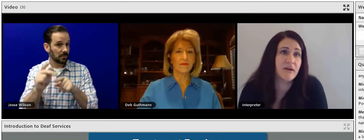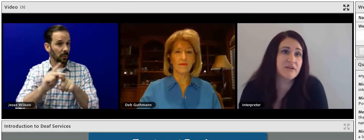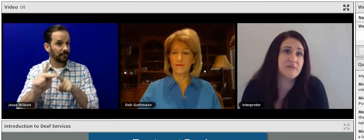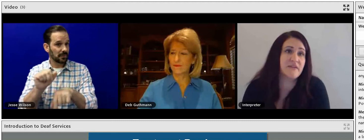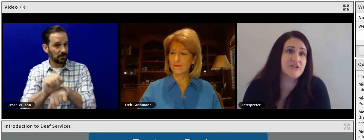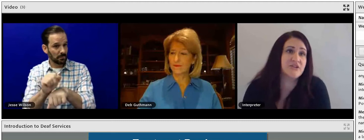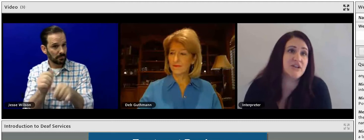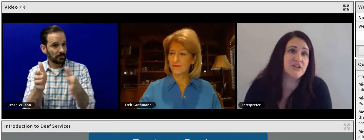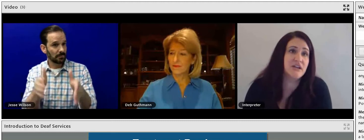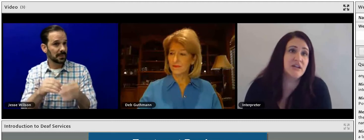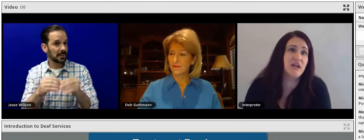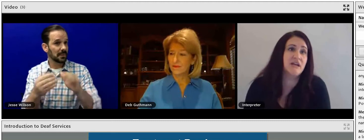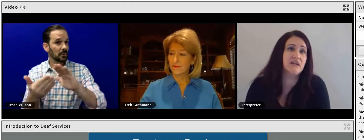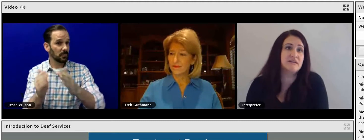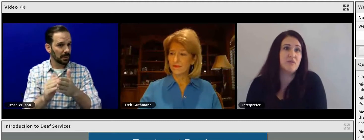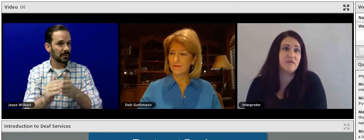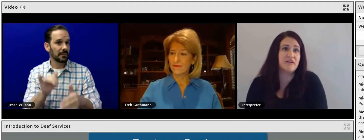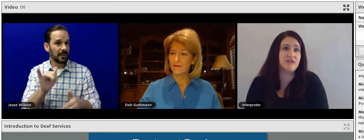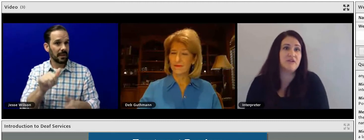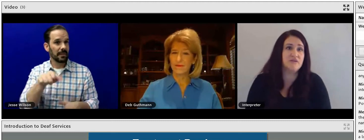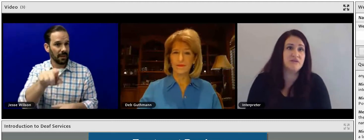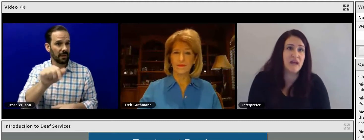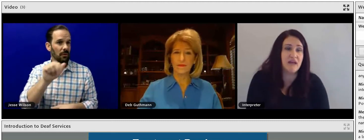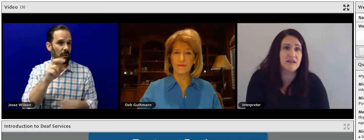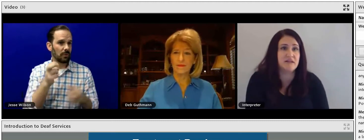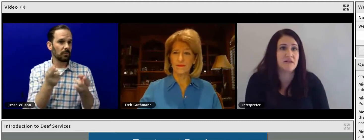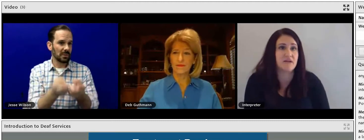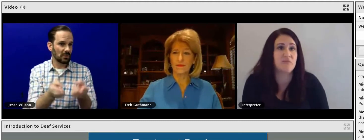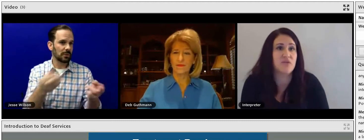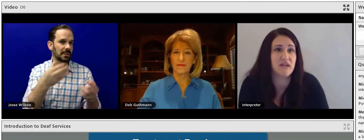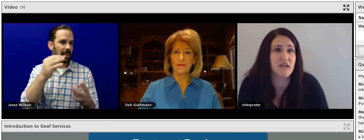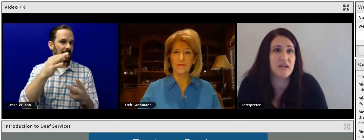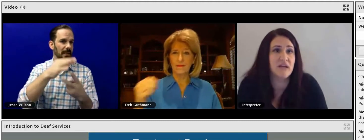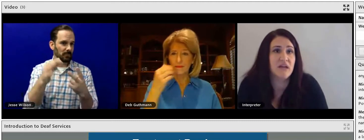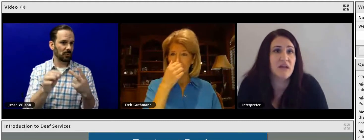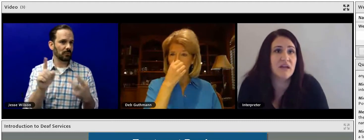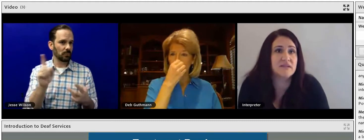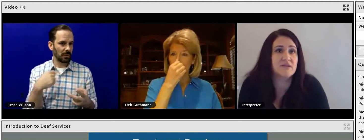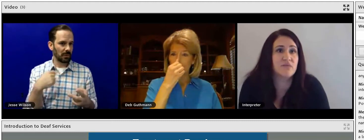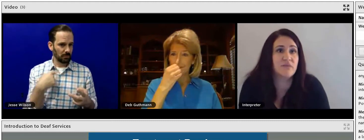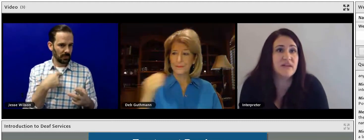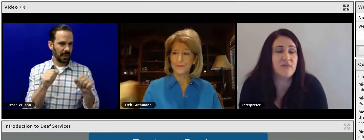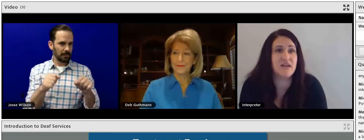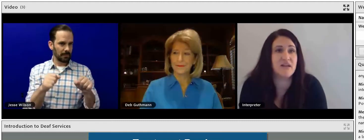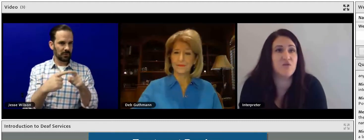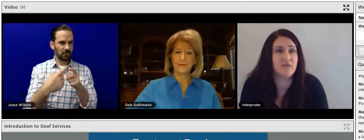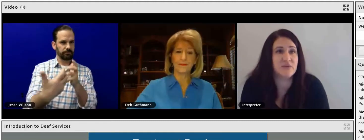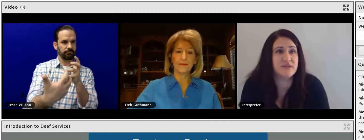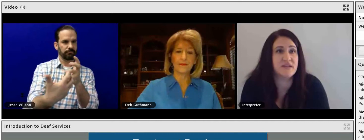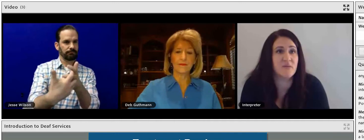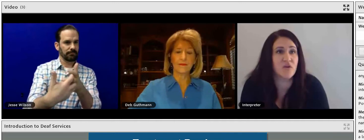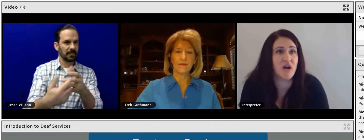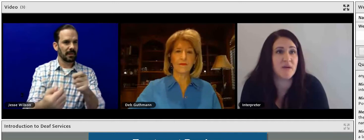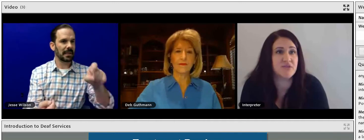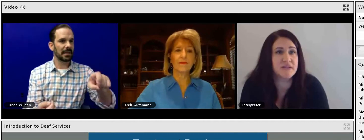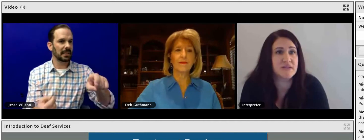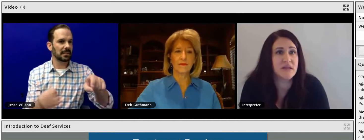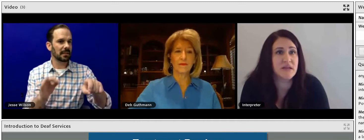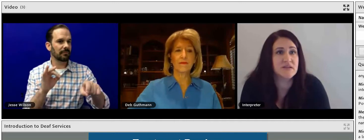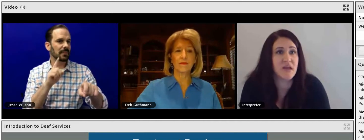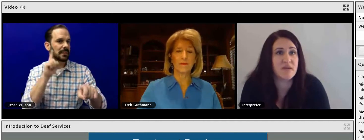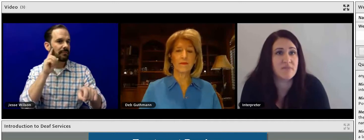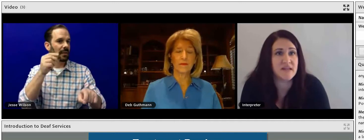So where we are in terms of education and skilled professionals and the community, it's really that we need more resources